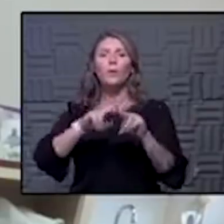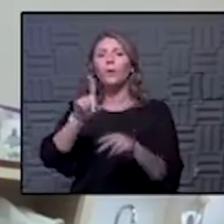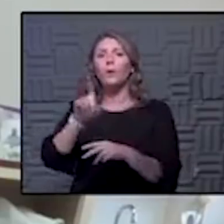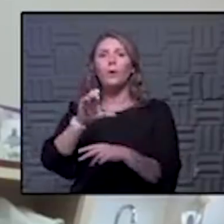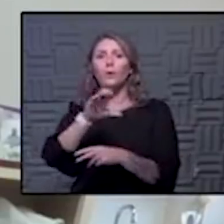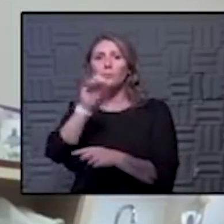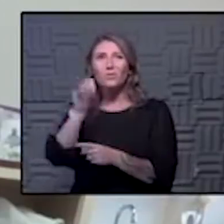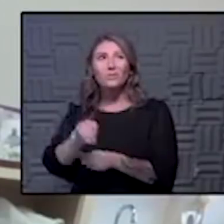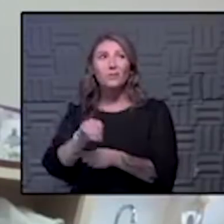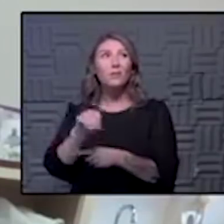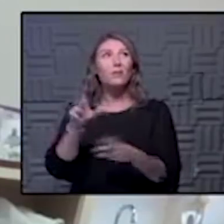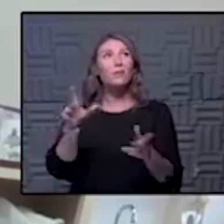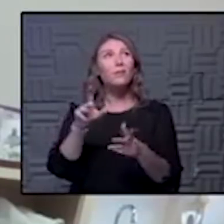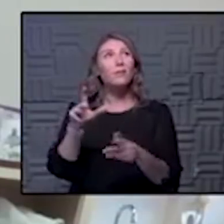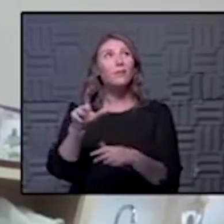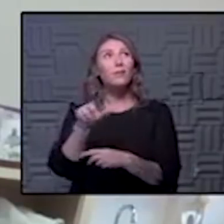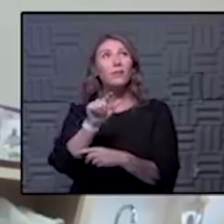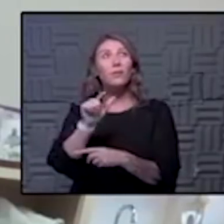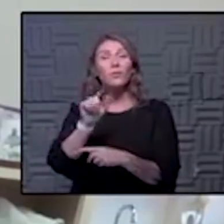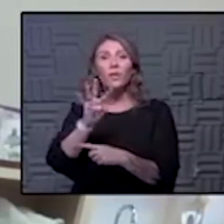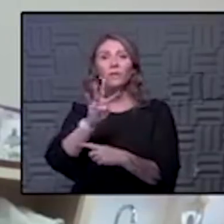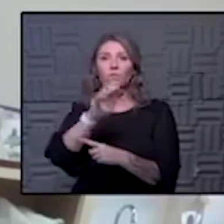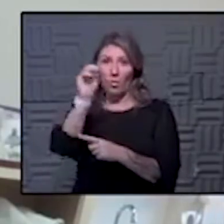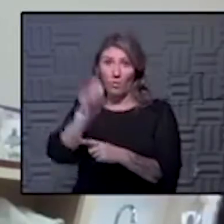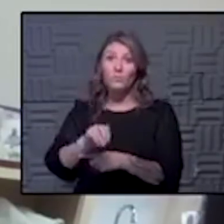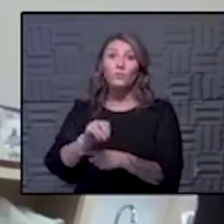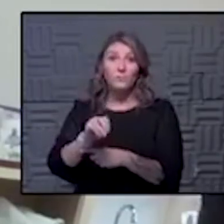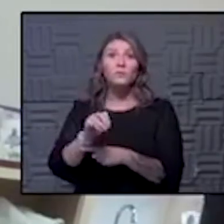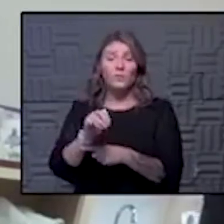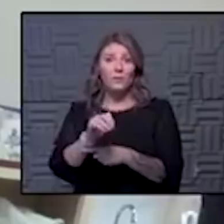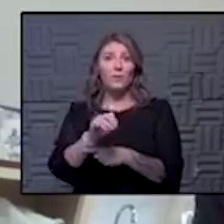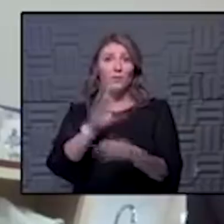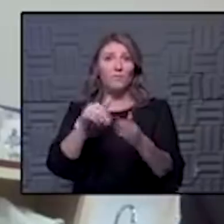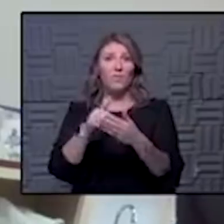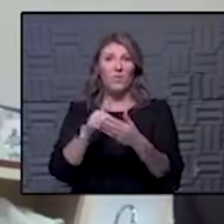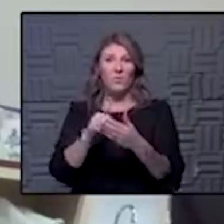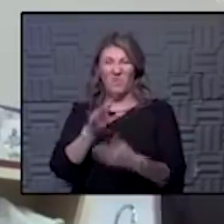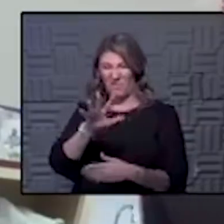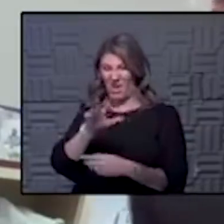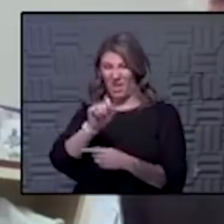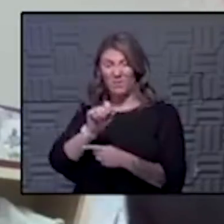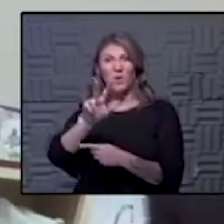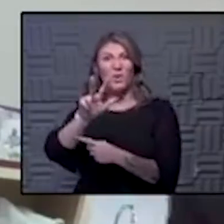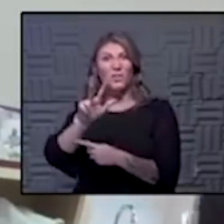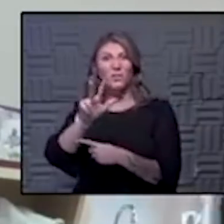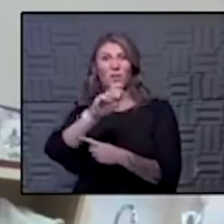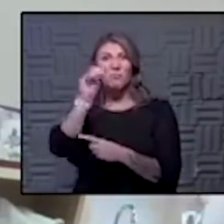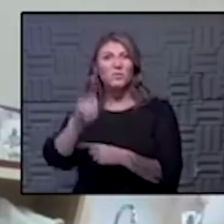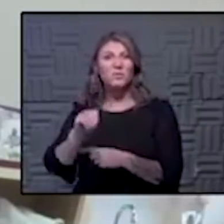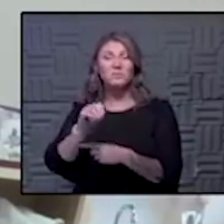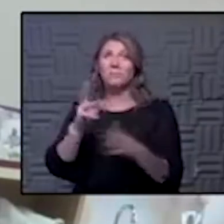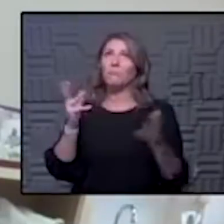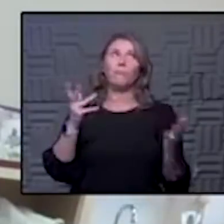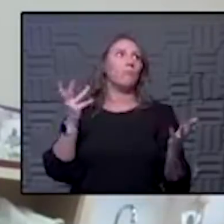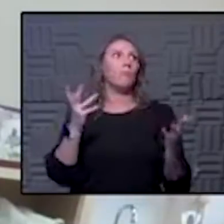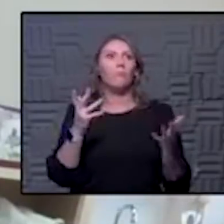is up to 24%, where we were 5.3% back in early